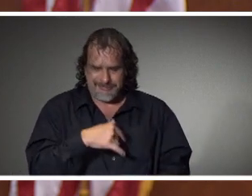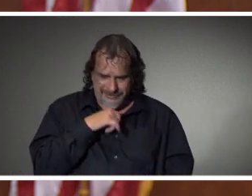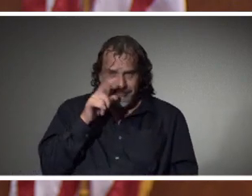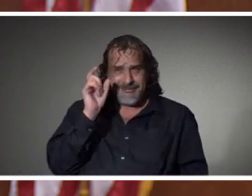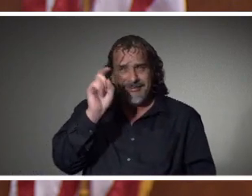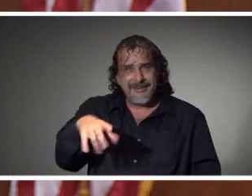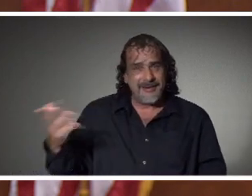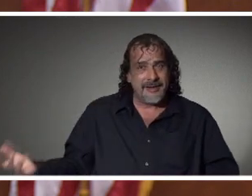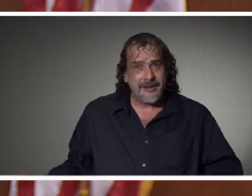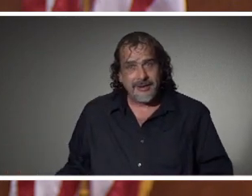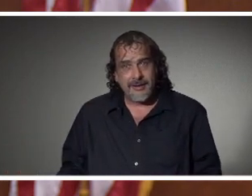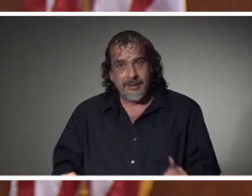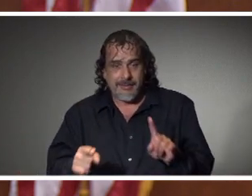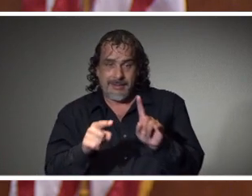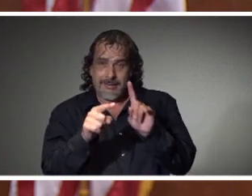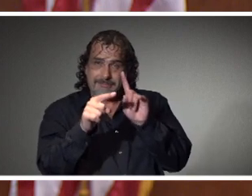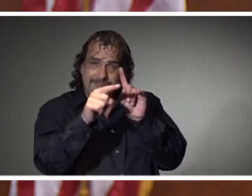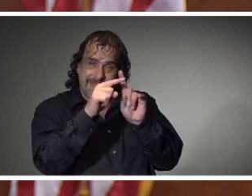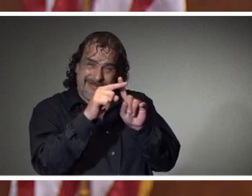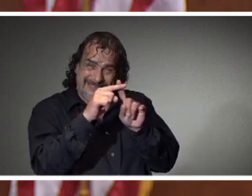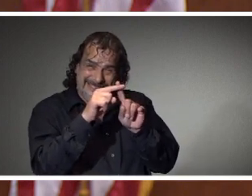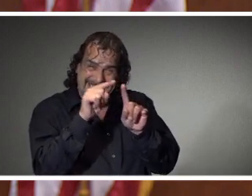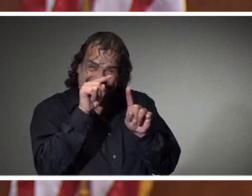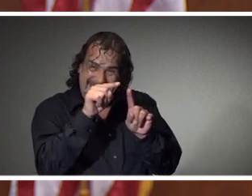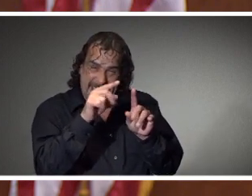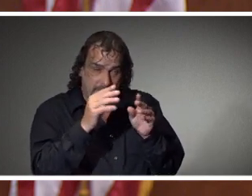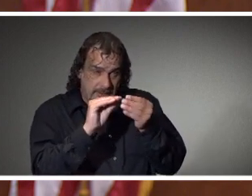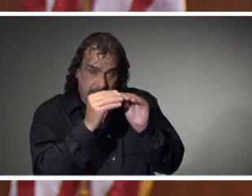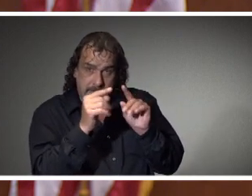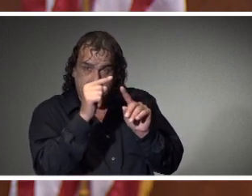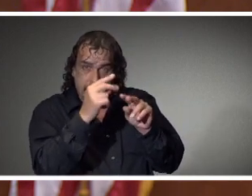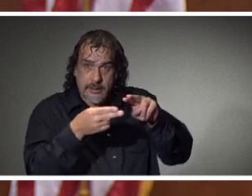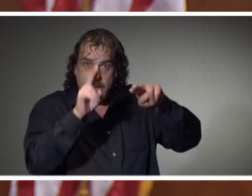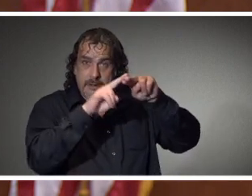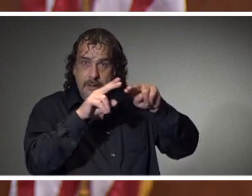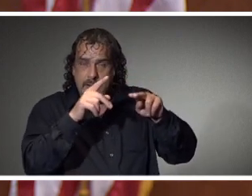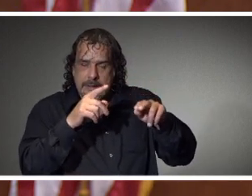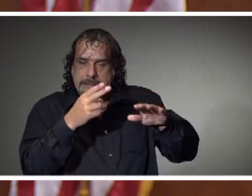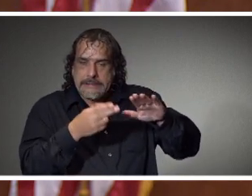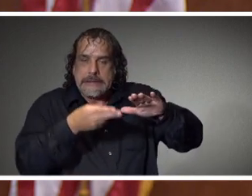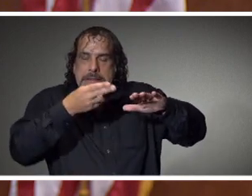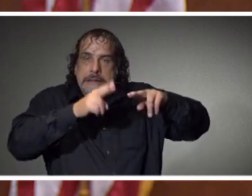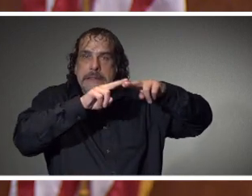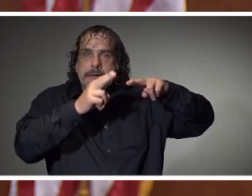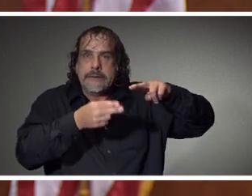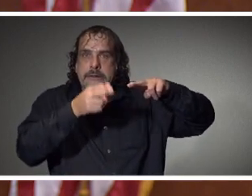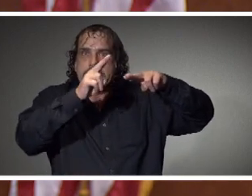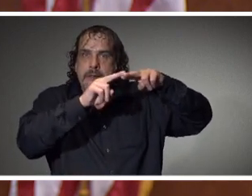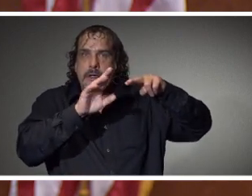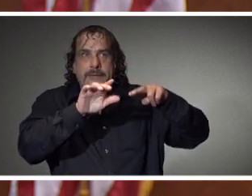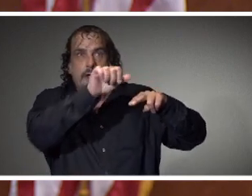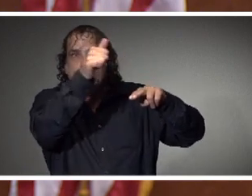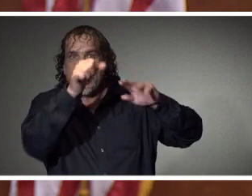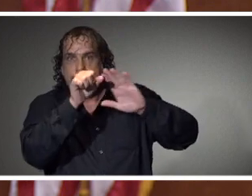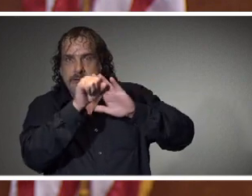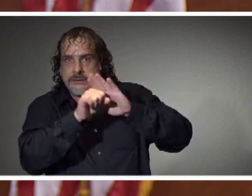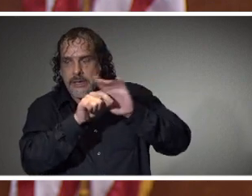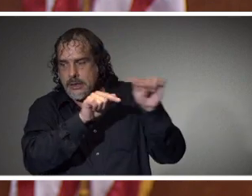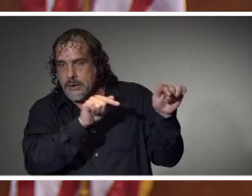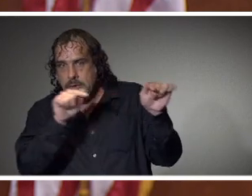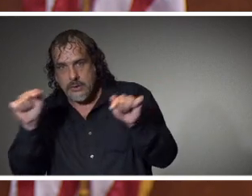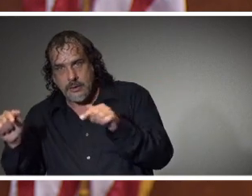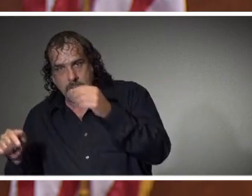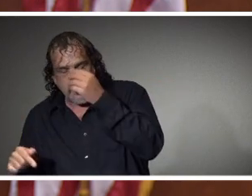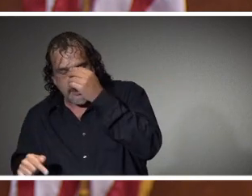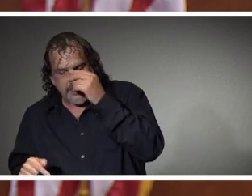When your positivity rate, and because of that, our positivity rate has been a little bit higher than a lot of other states throughout this process. And so